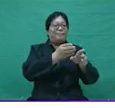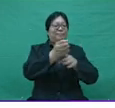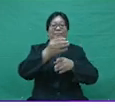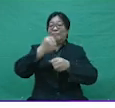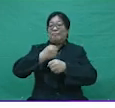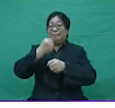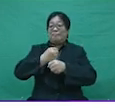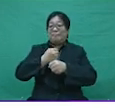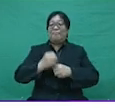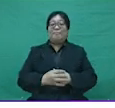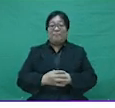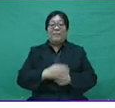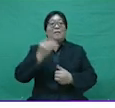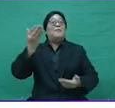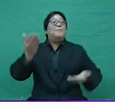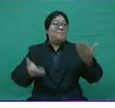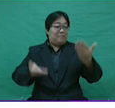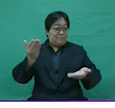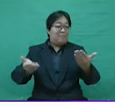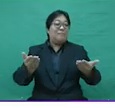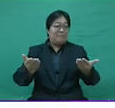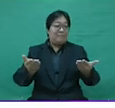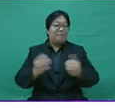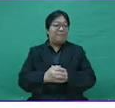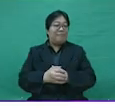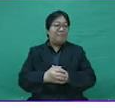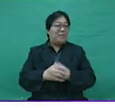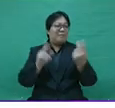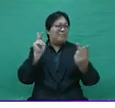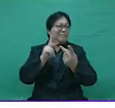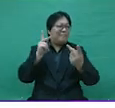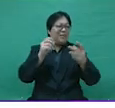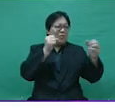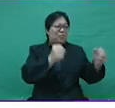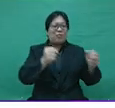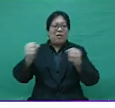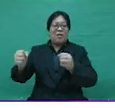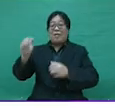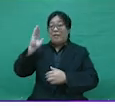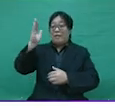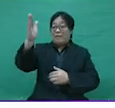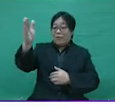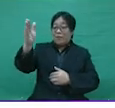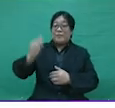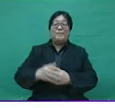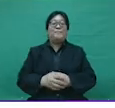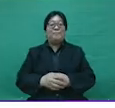labor market, and what might be the right strategy for the